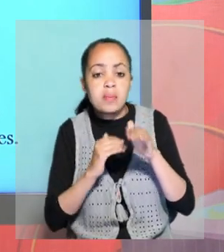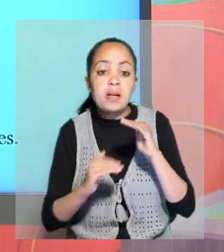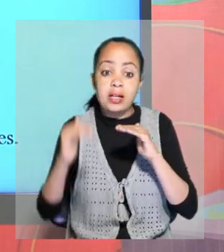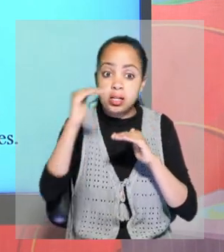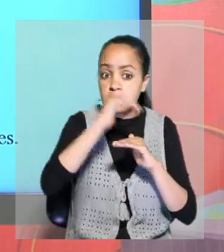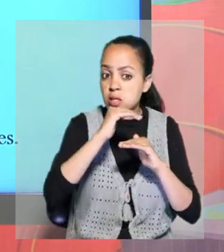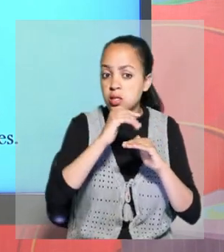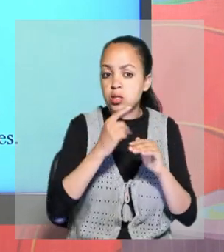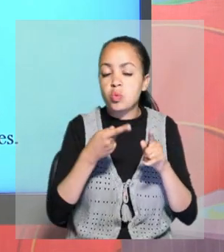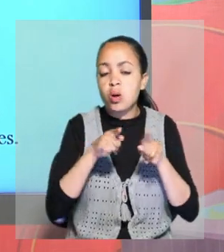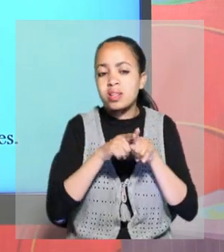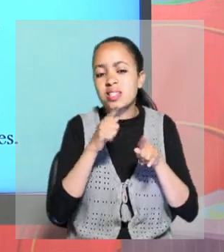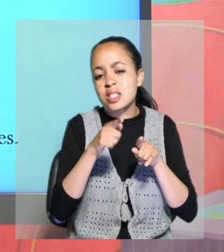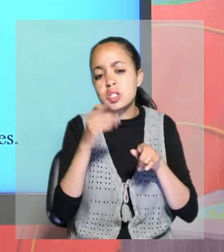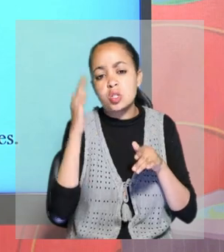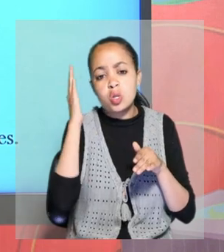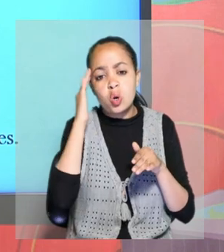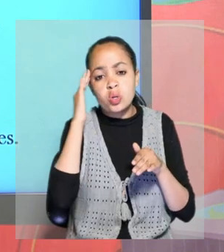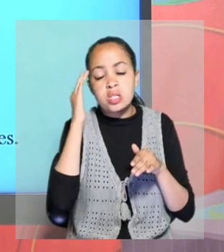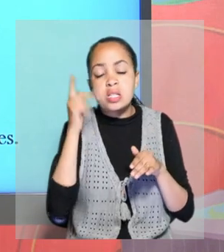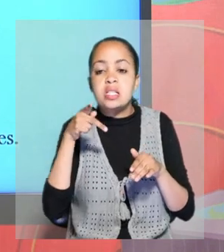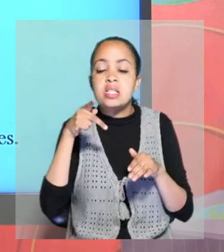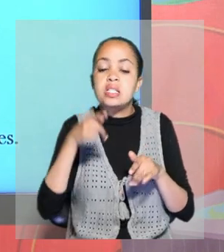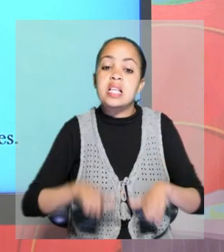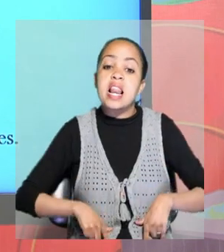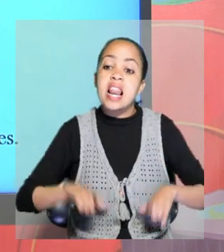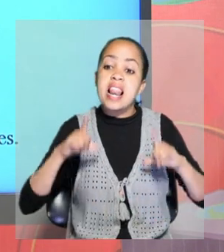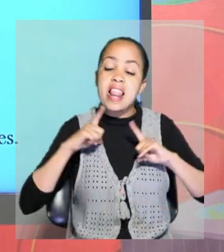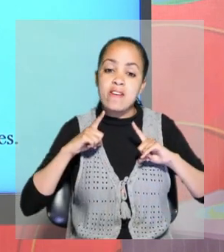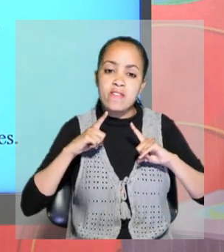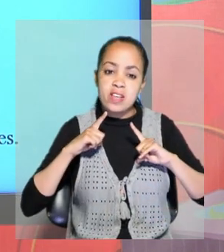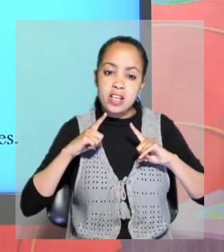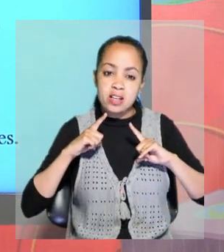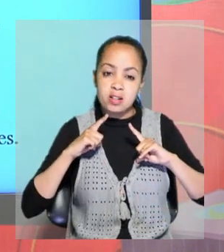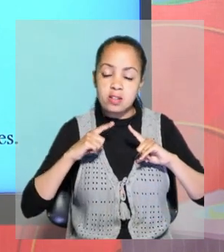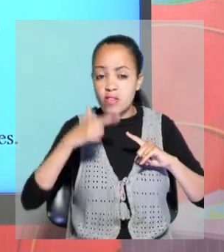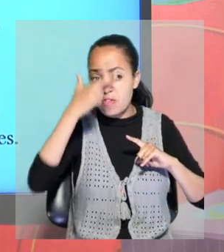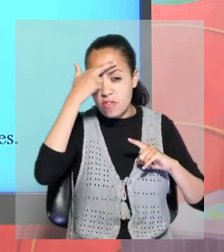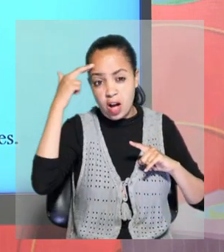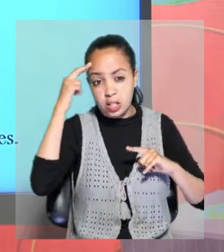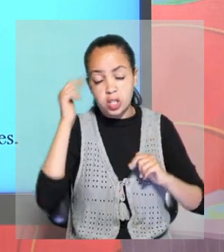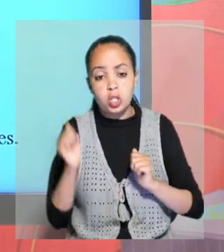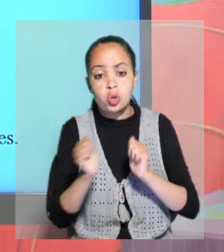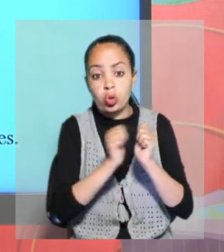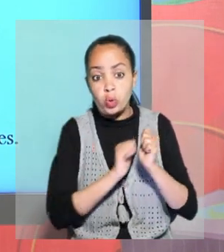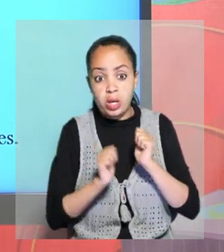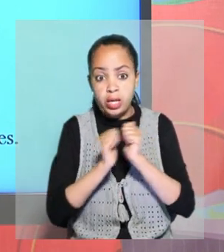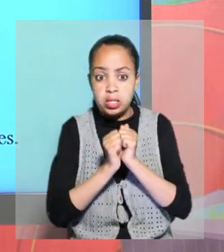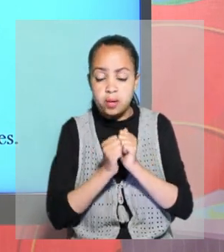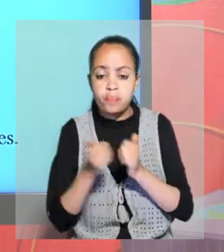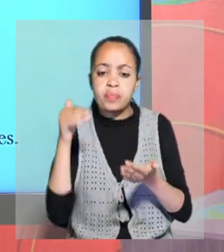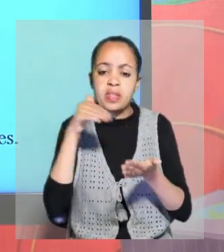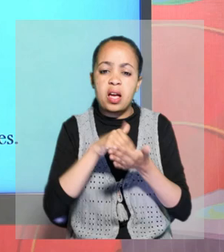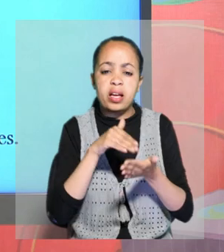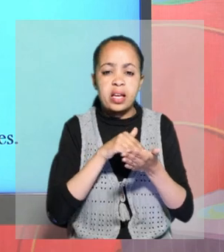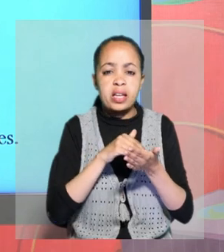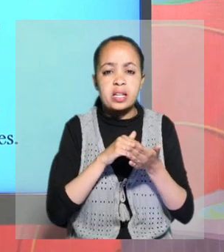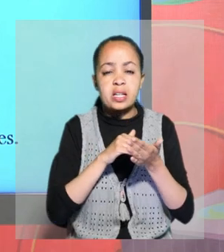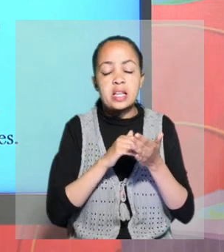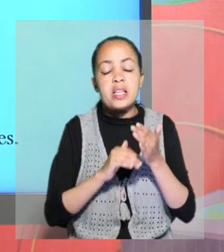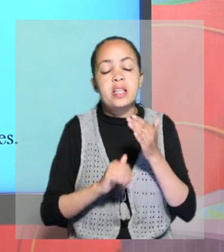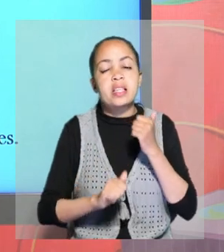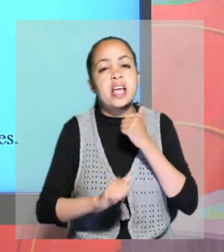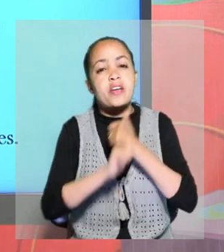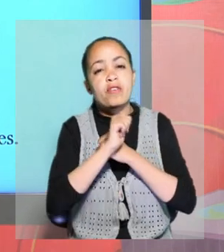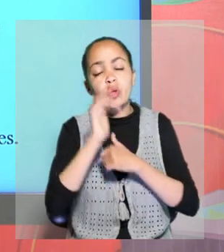prey population? We call this one is, there is a living factor. There is a living factor together. And again, the effect